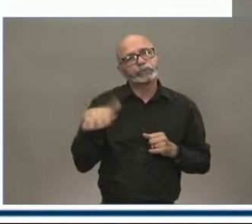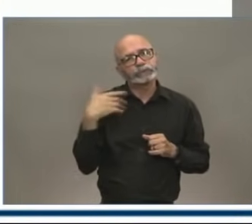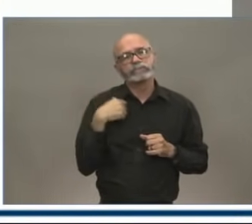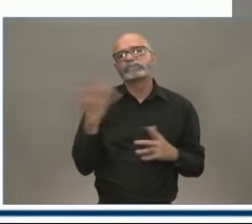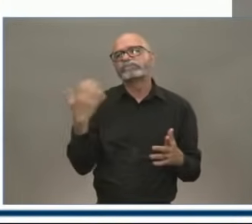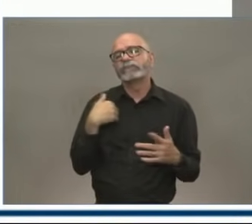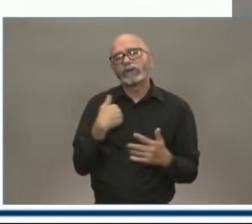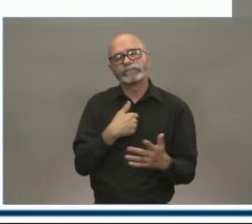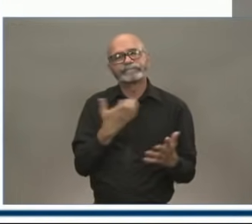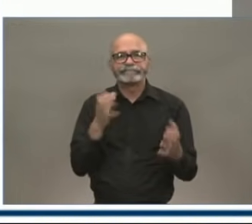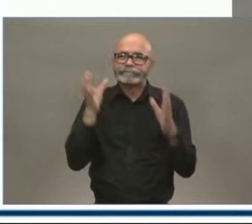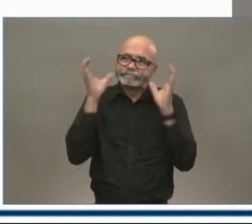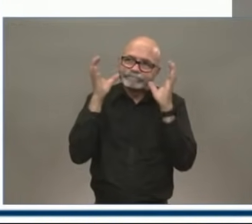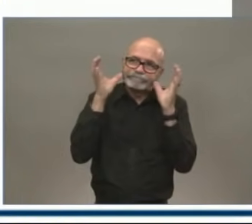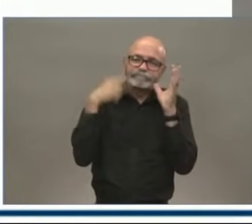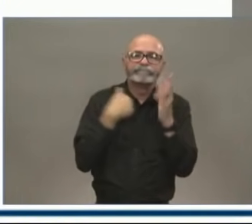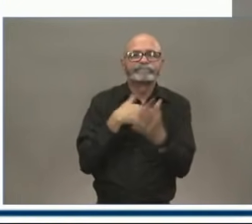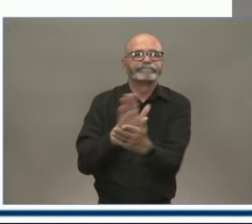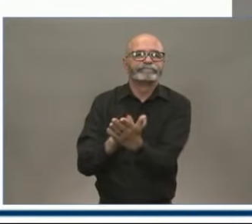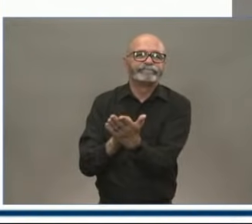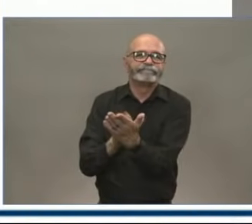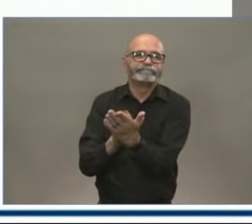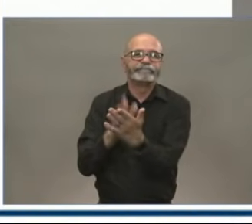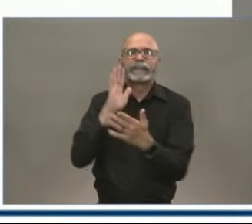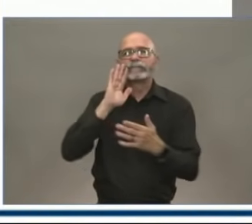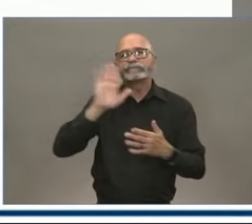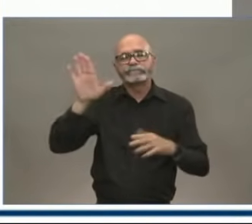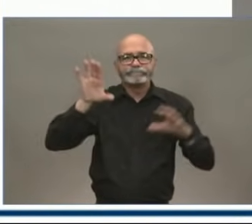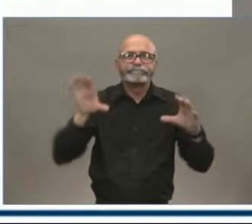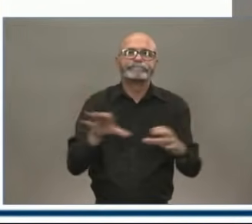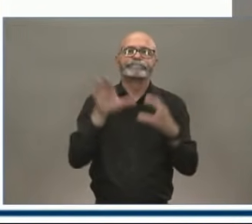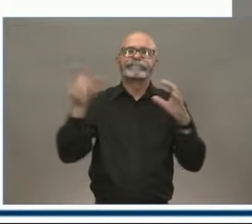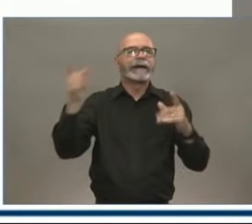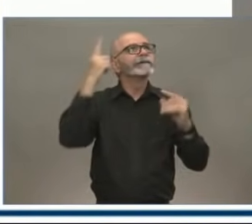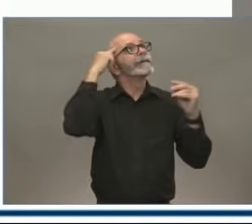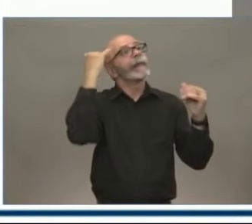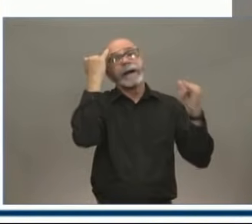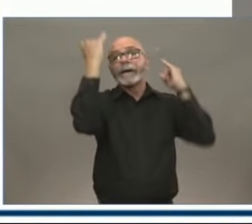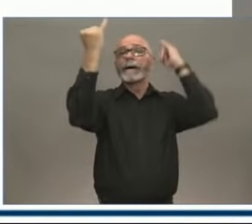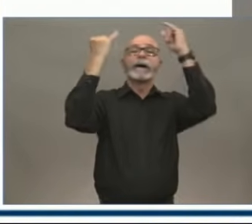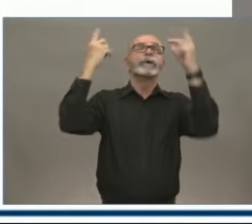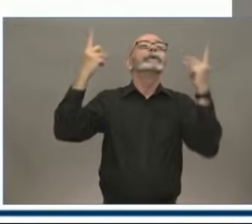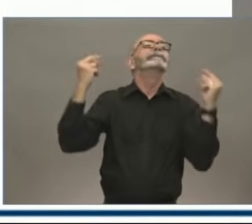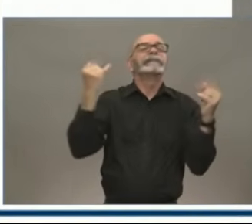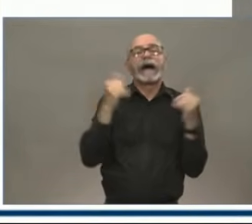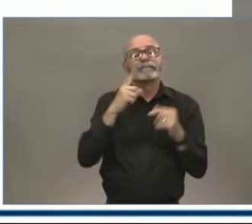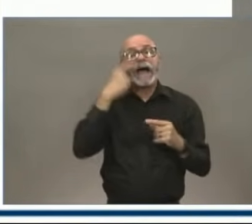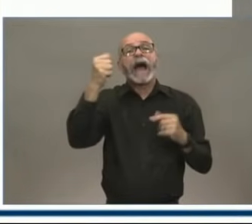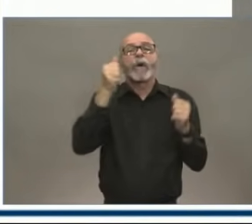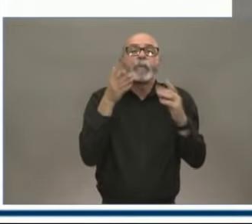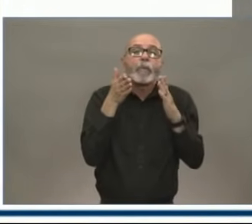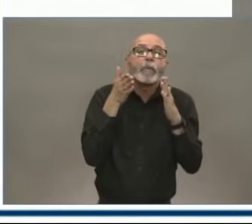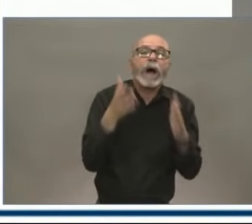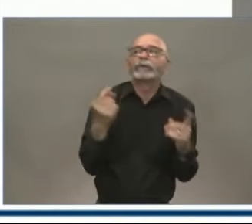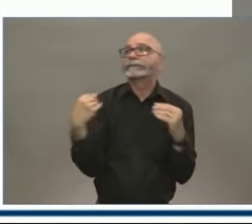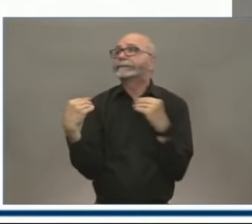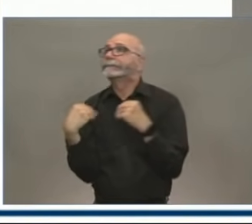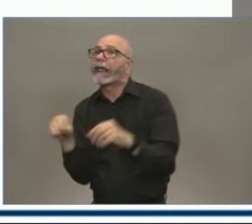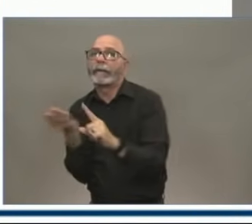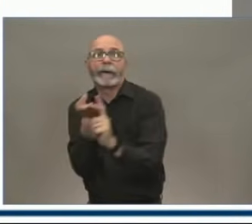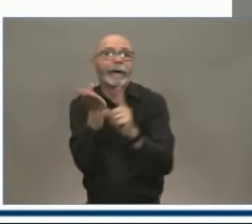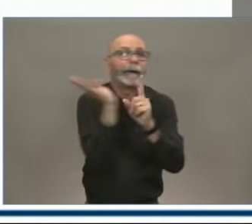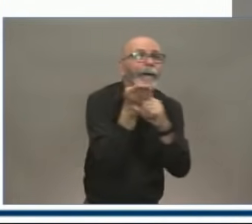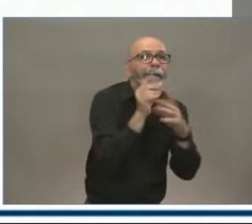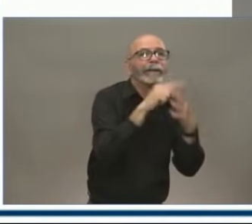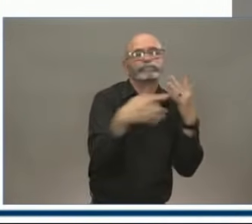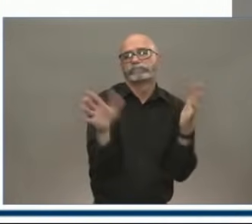from the retailers and their willingness to be creative and adapted and to do their part as well to bring COVID under control. So as